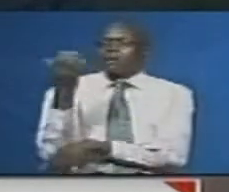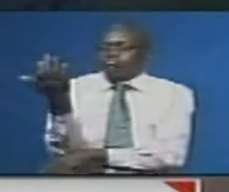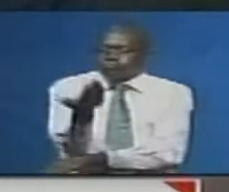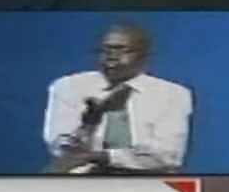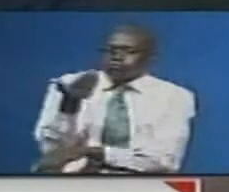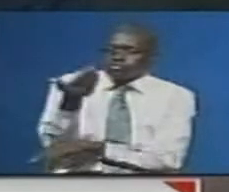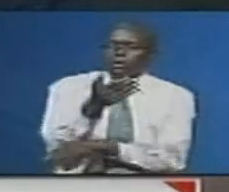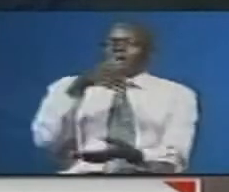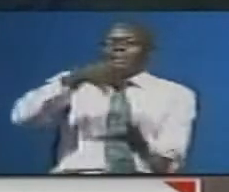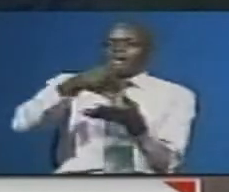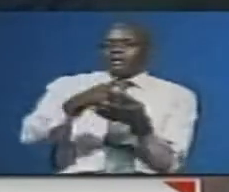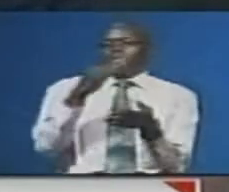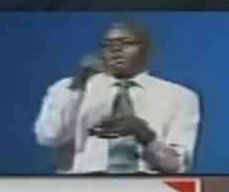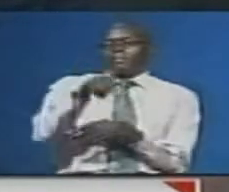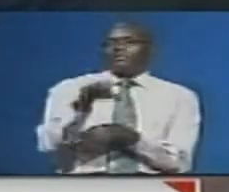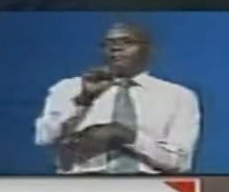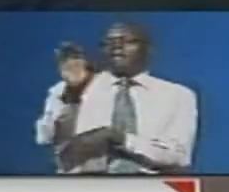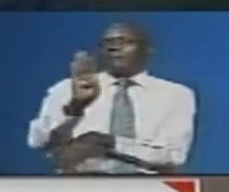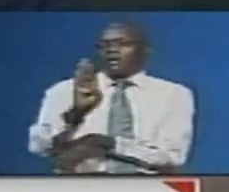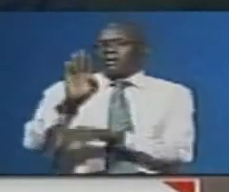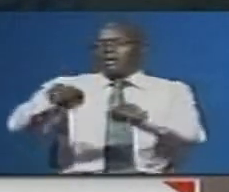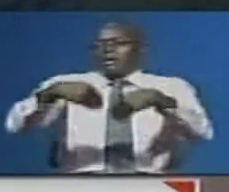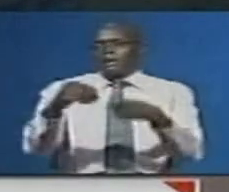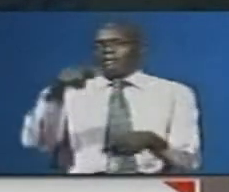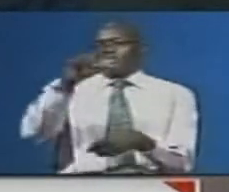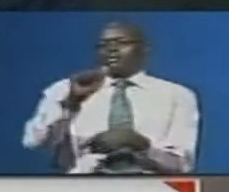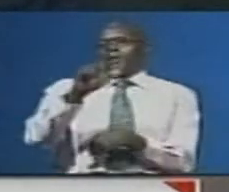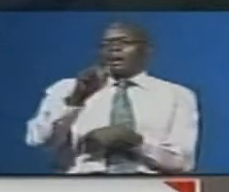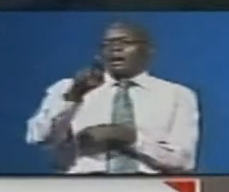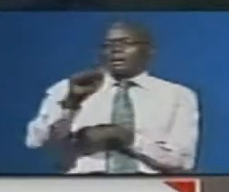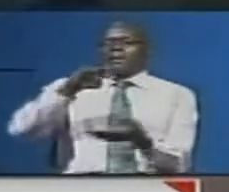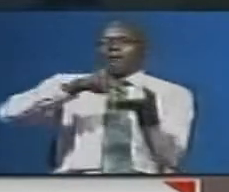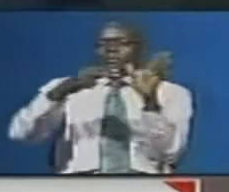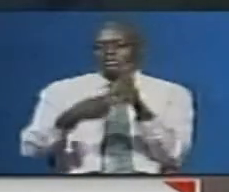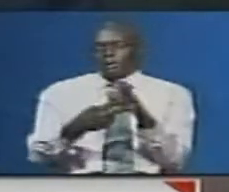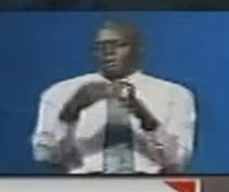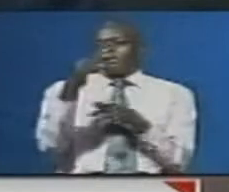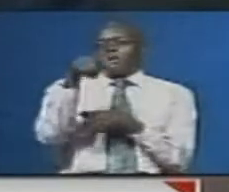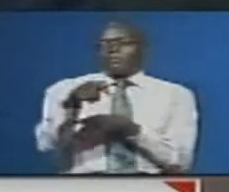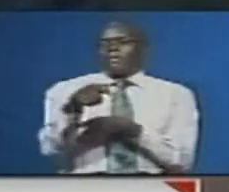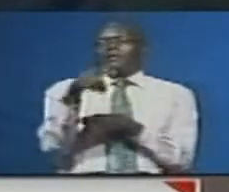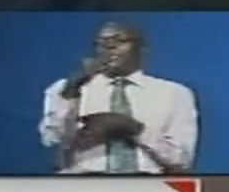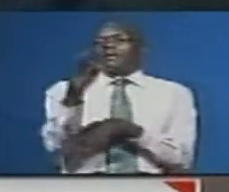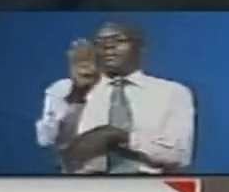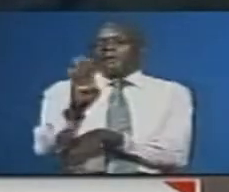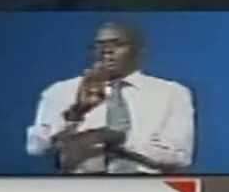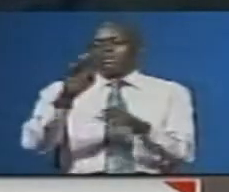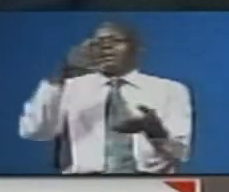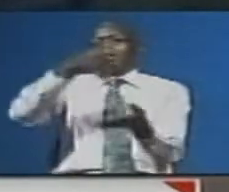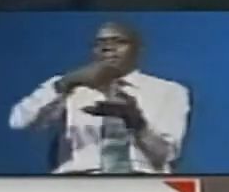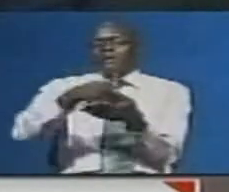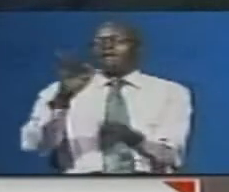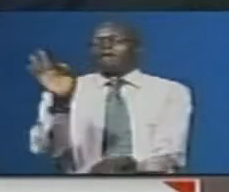will include 3.5 billion allocated to the Galana irrigation project, 3 billion for input subsidy, including